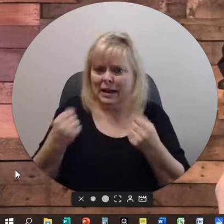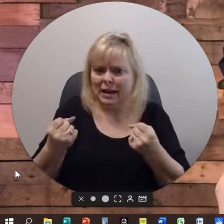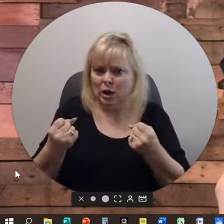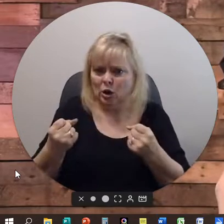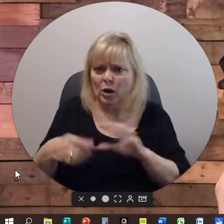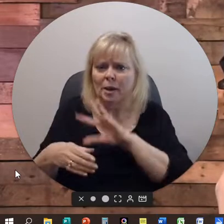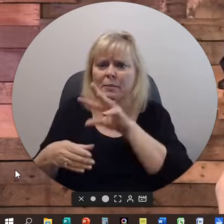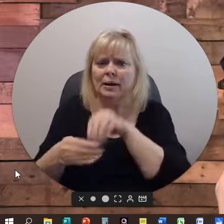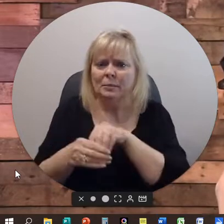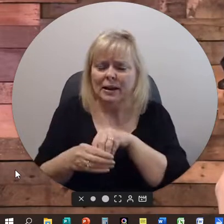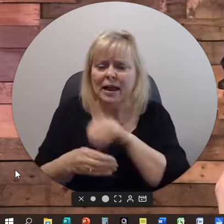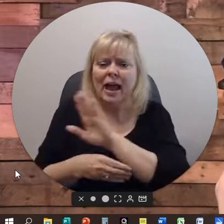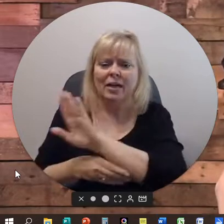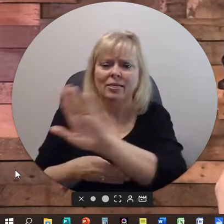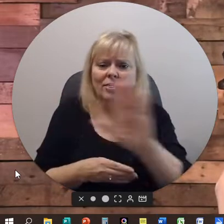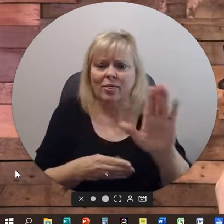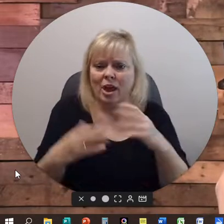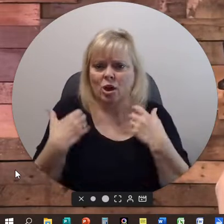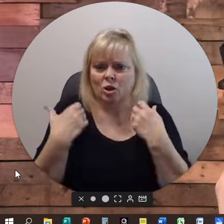healing of others.